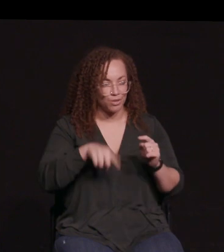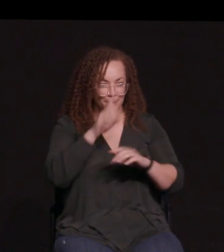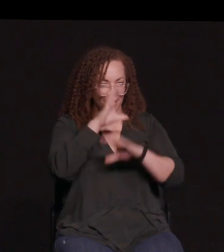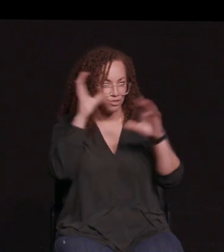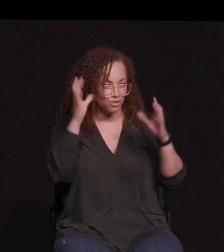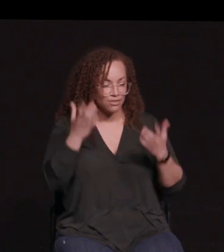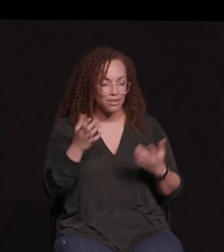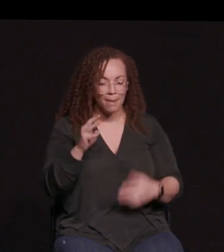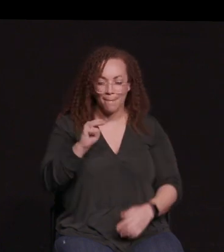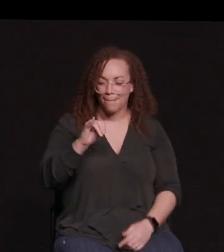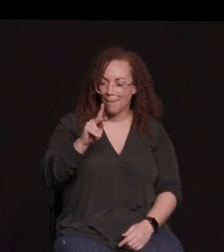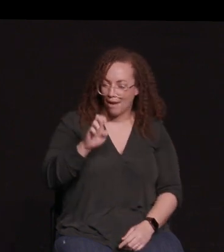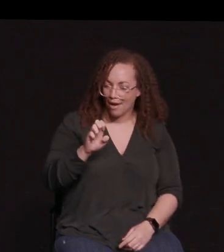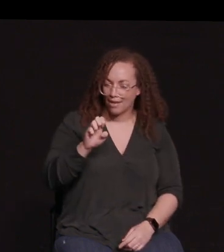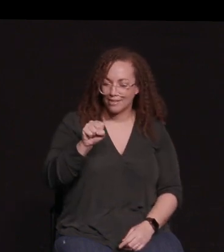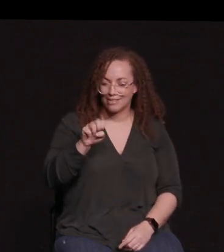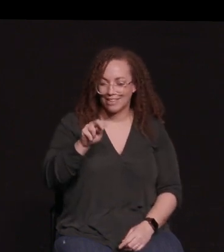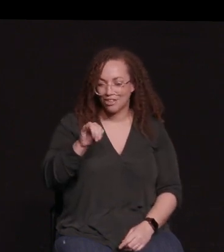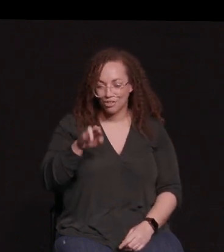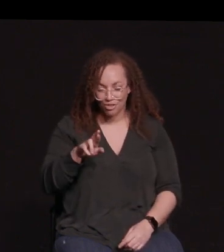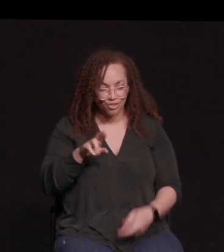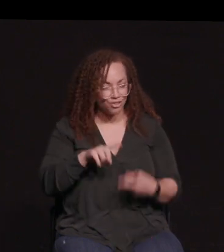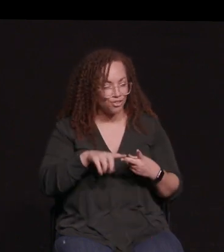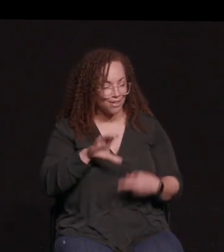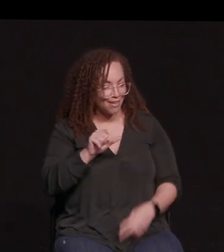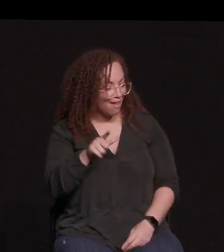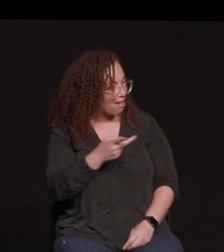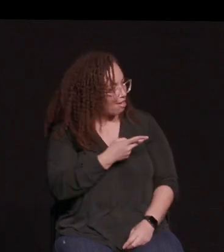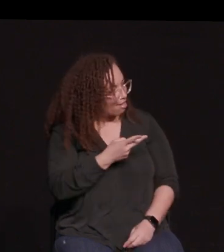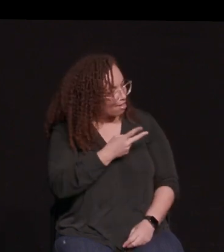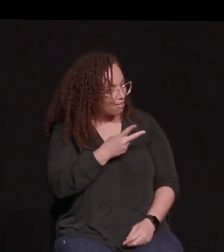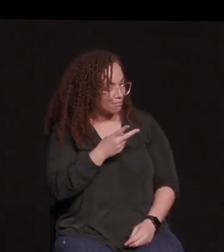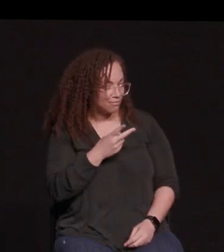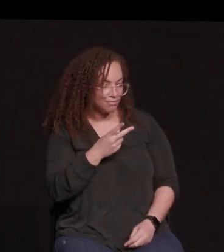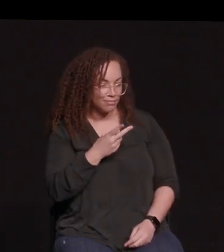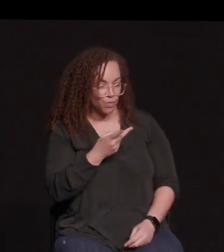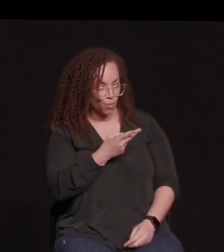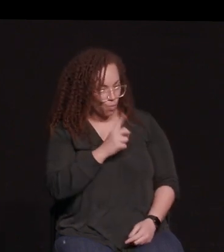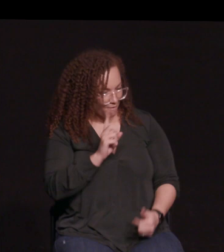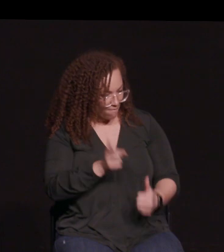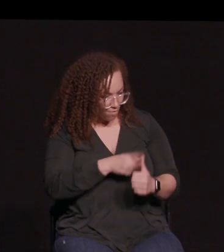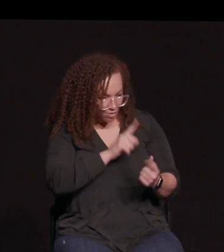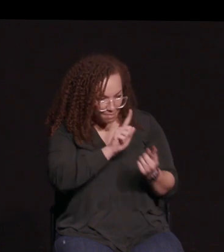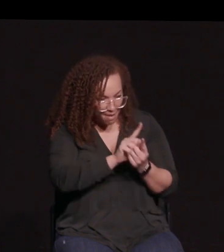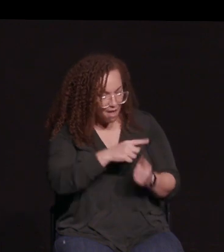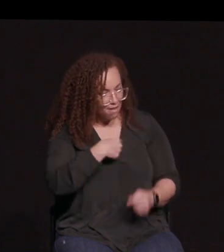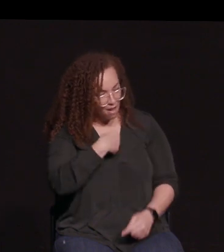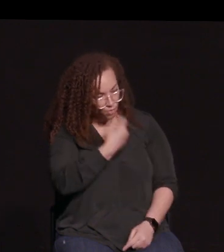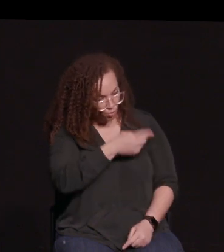Mike Sr. and Cal, when we first met, I told y'all the truth.